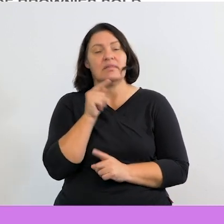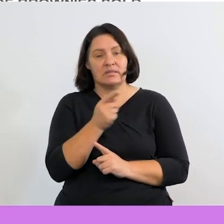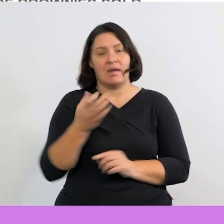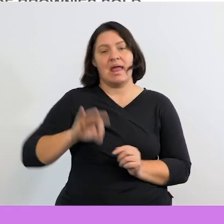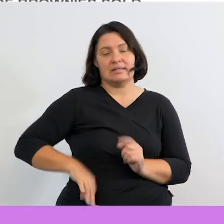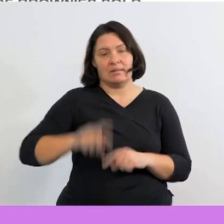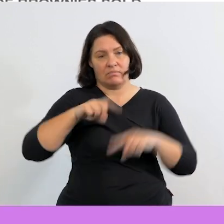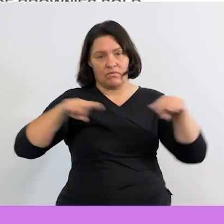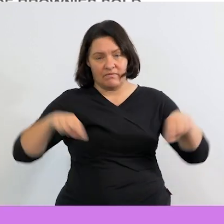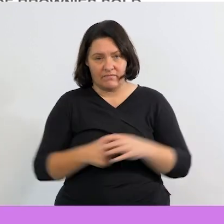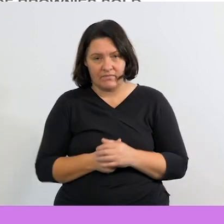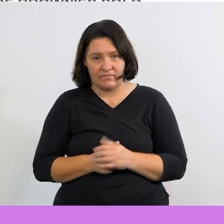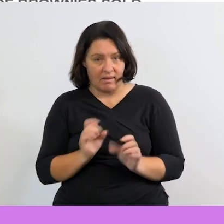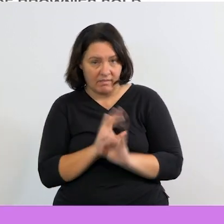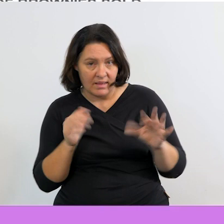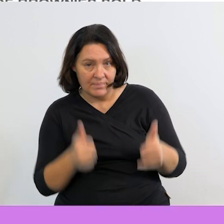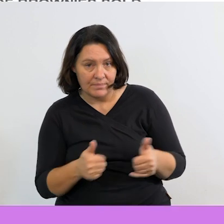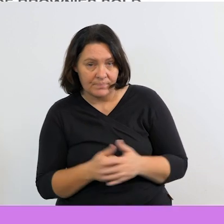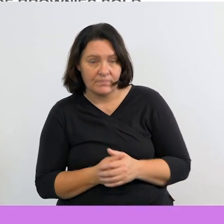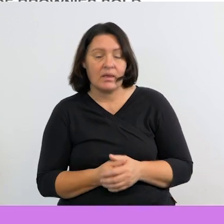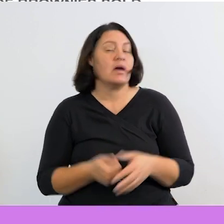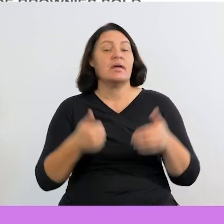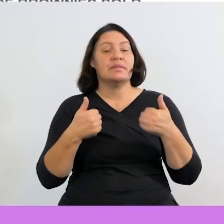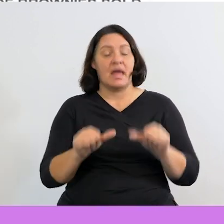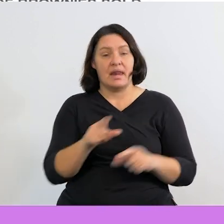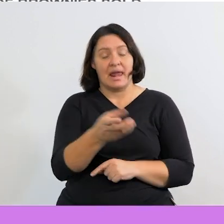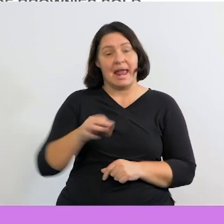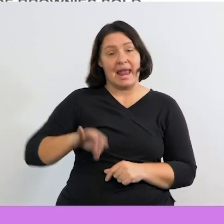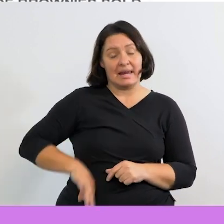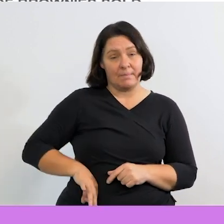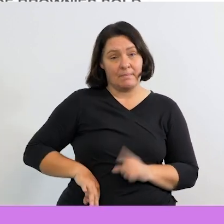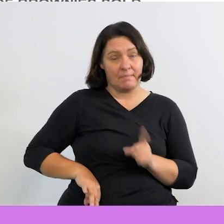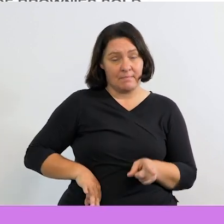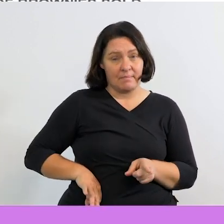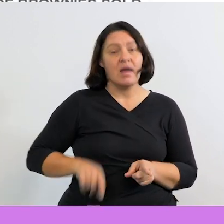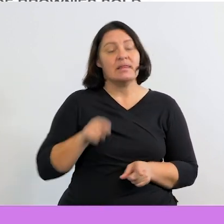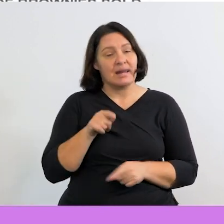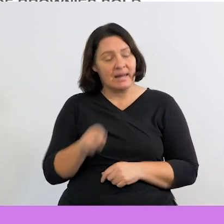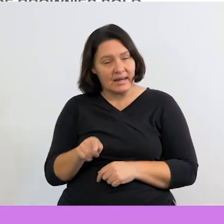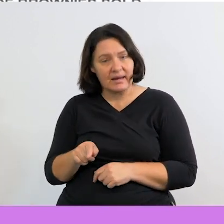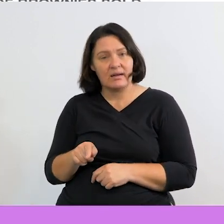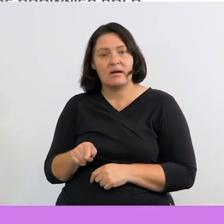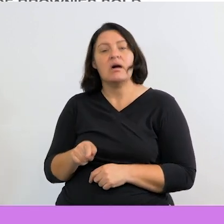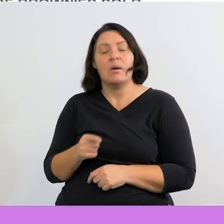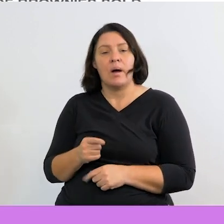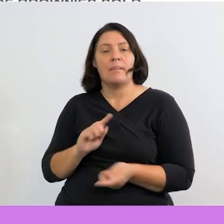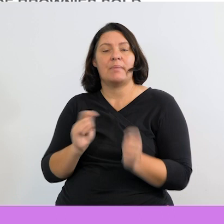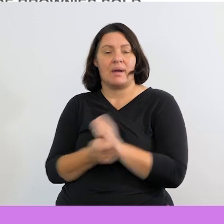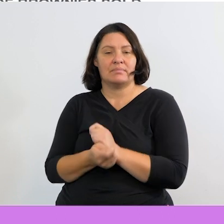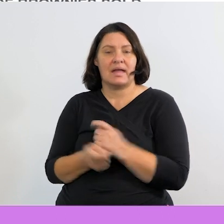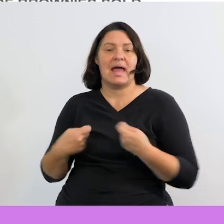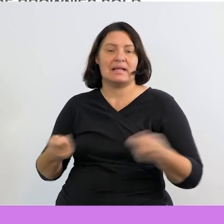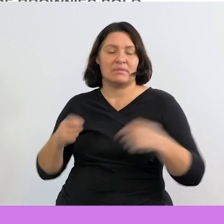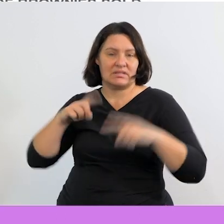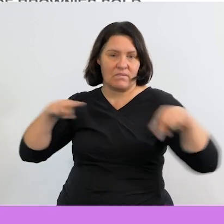be our income graph. Clear? Then, if that's the income graph, this then immediately we'll know